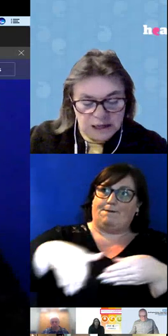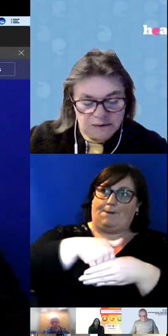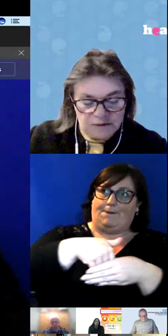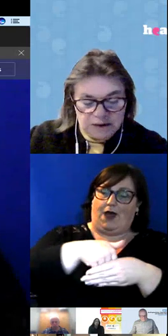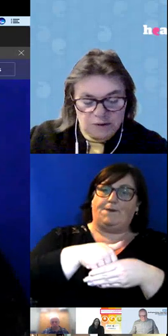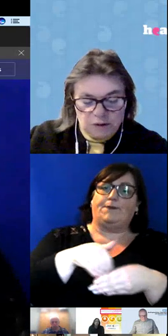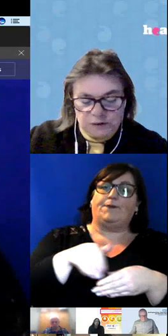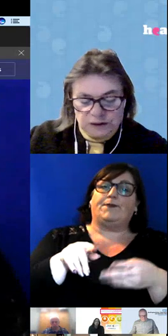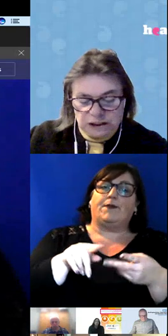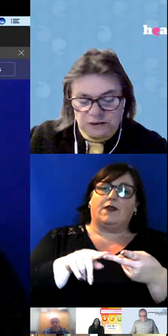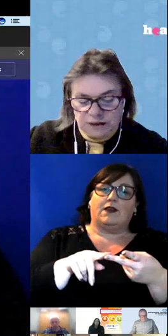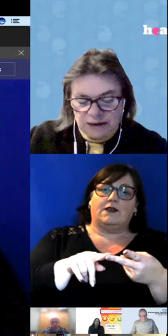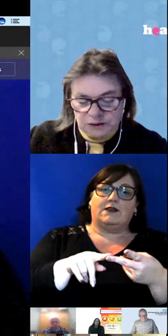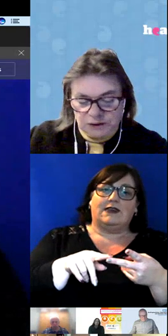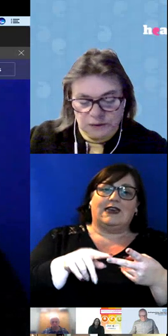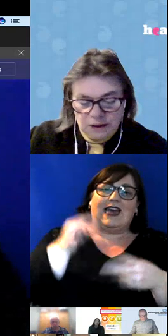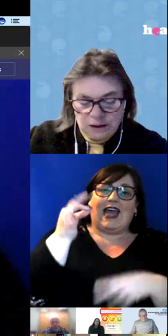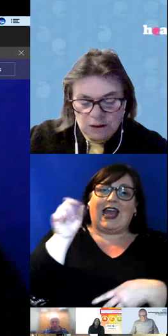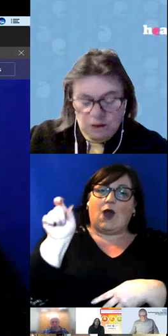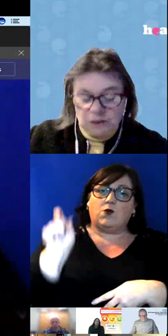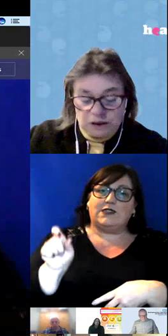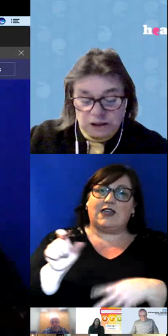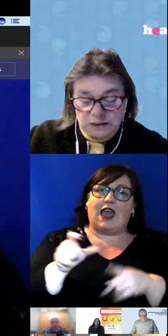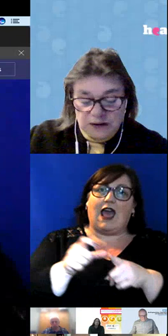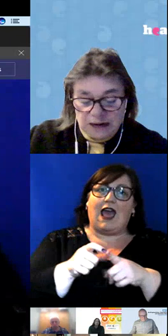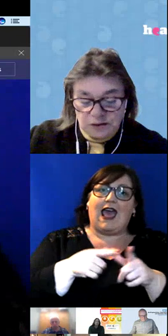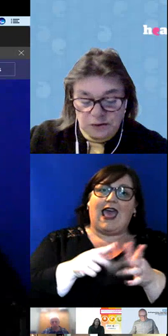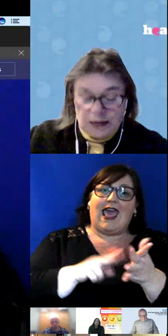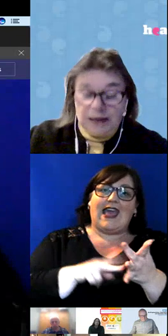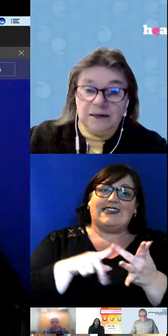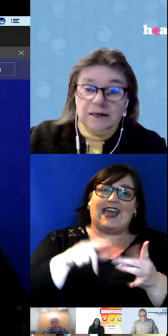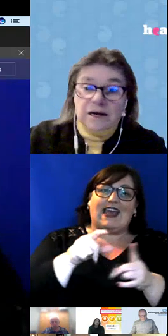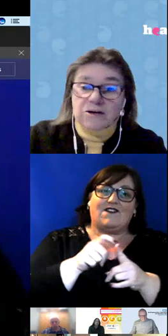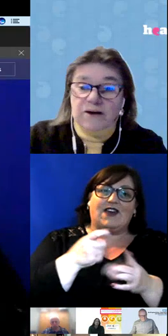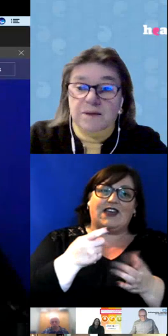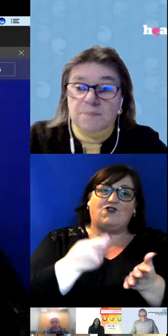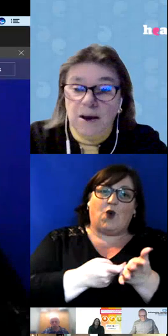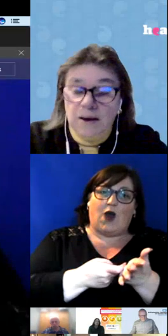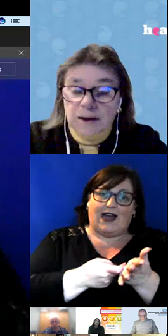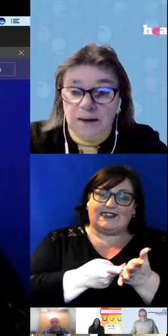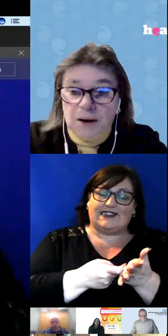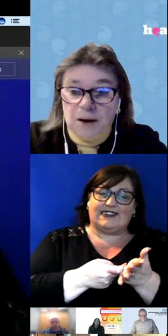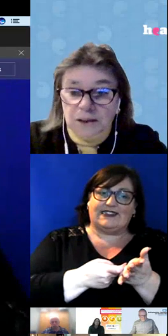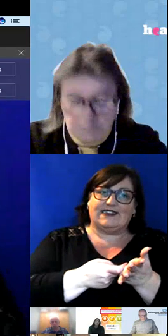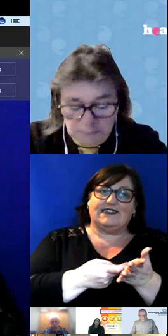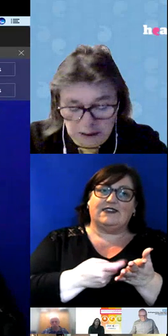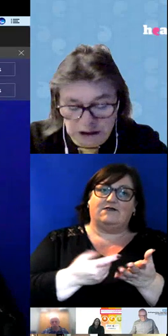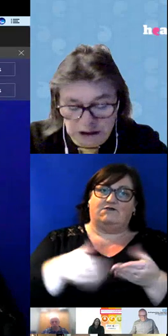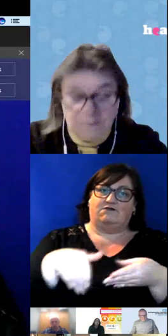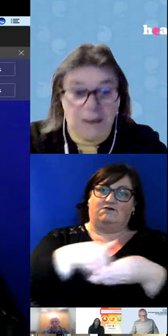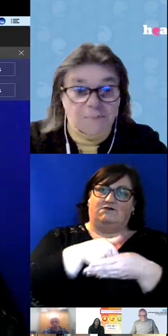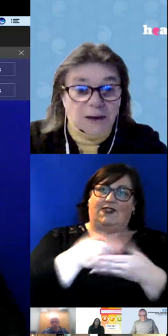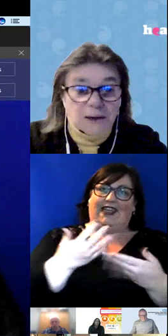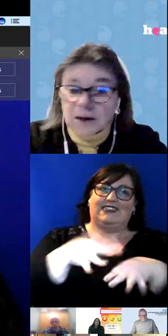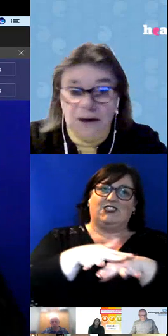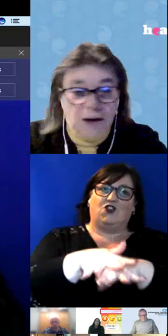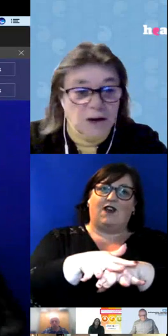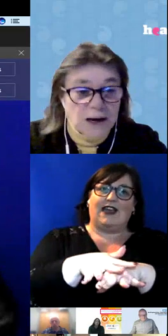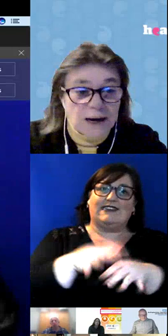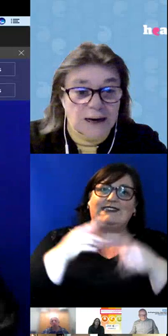who's leader of South Oxford District Council, Oxfordshire District Council, and an Integrated Care Partnership